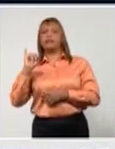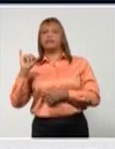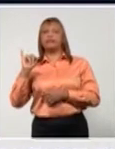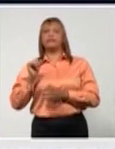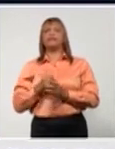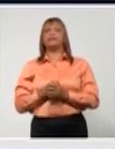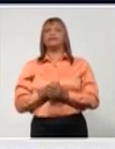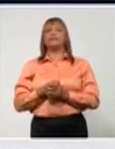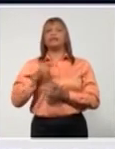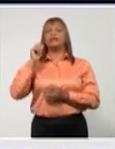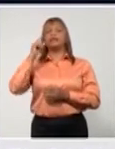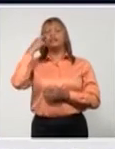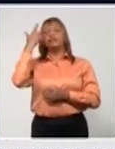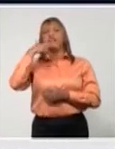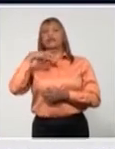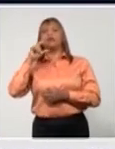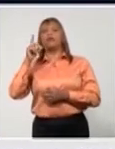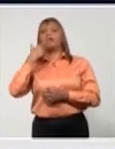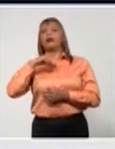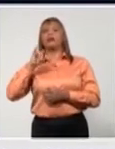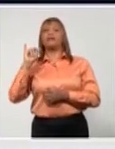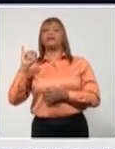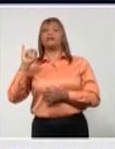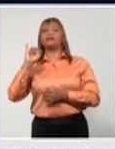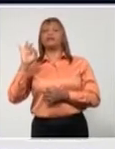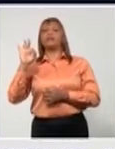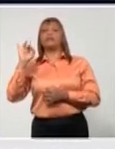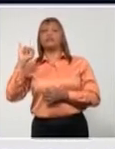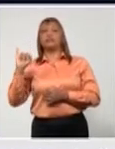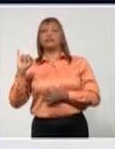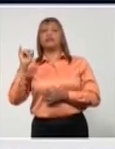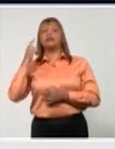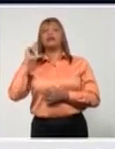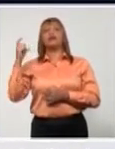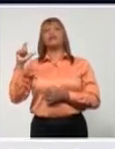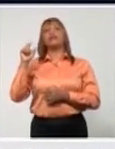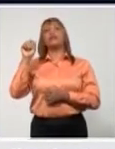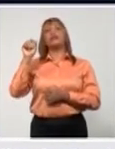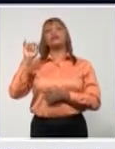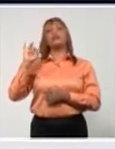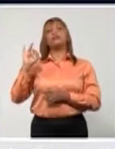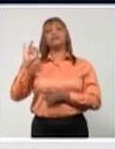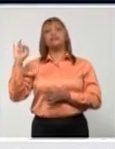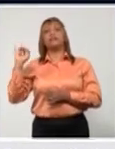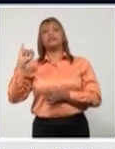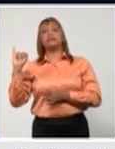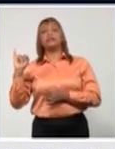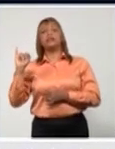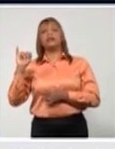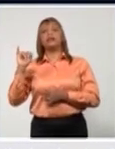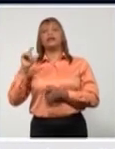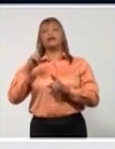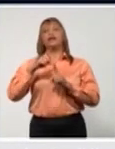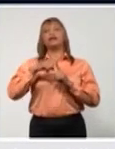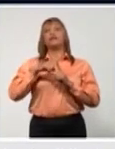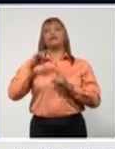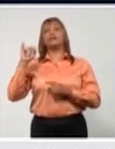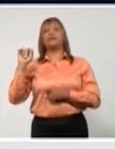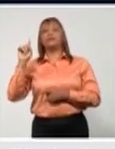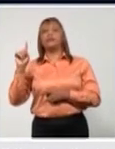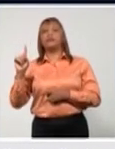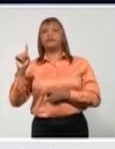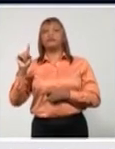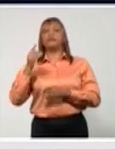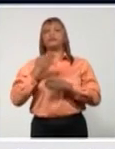Mayabeque with 66, Ciego de Ávila with 86, Camagüey also with 66, Las Tunas with